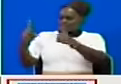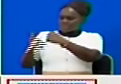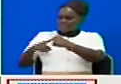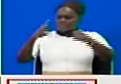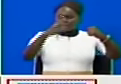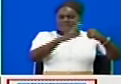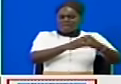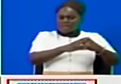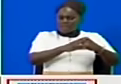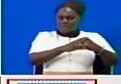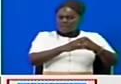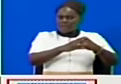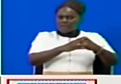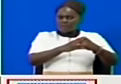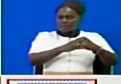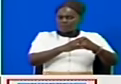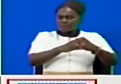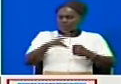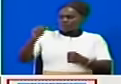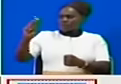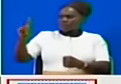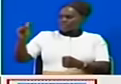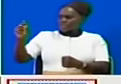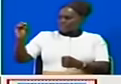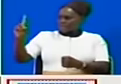106,469 votes. Kavimba Mutinda with